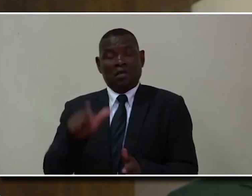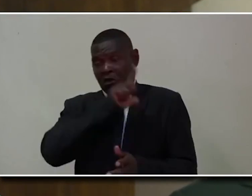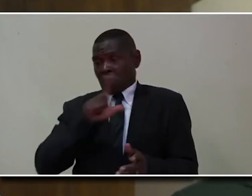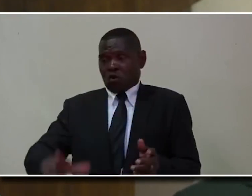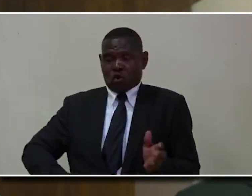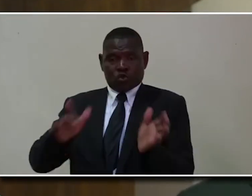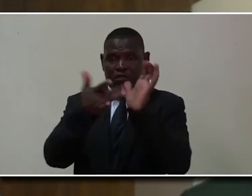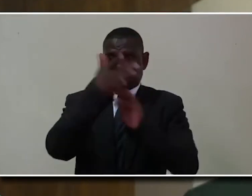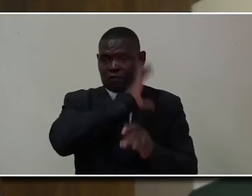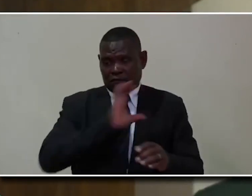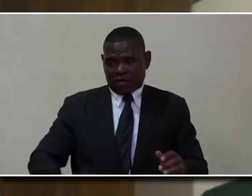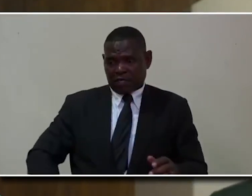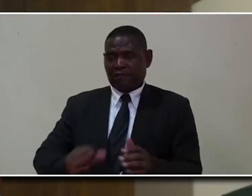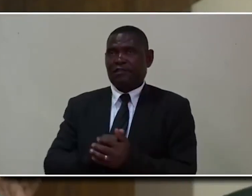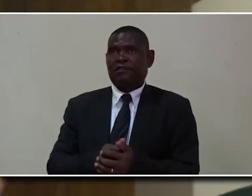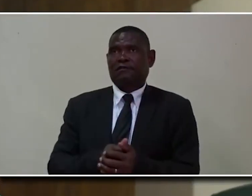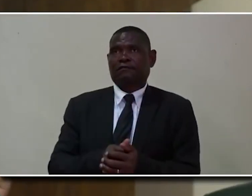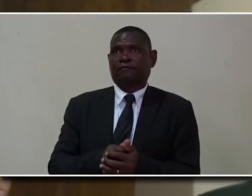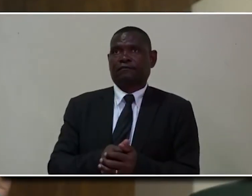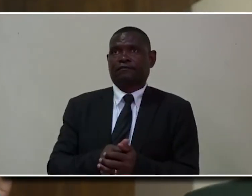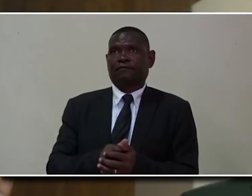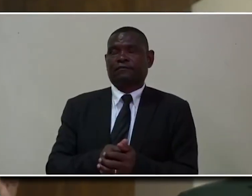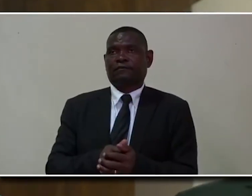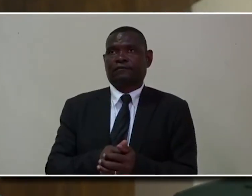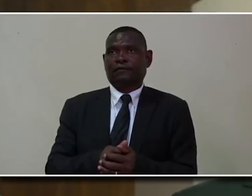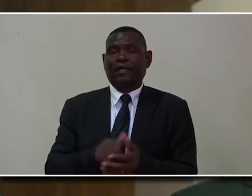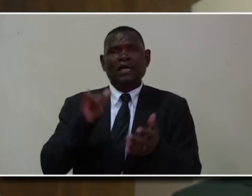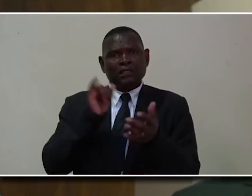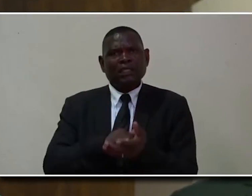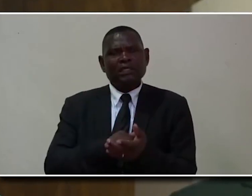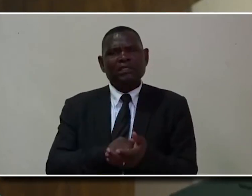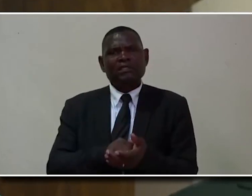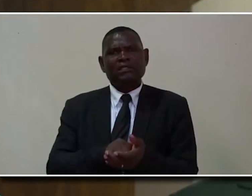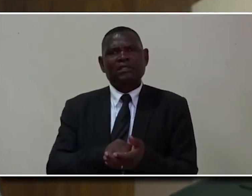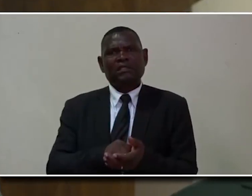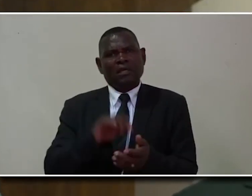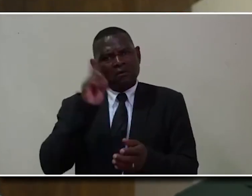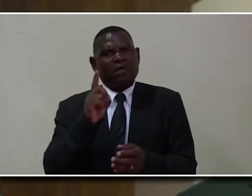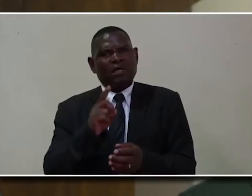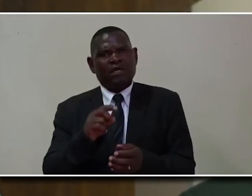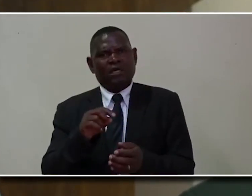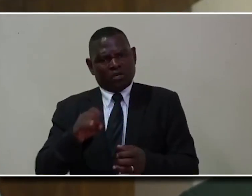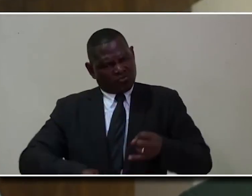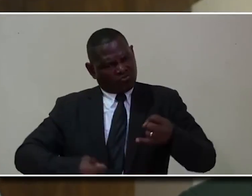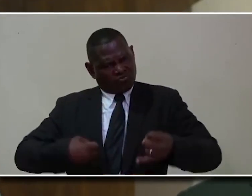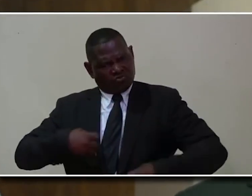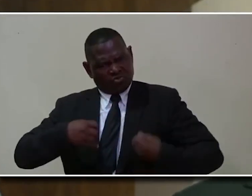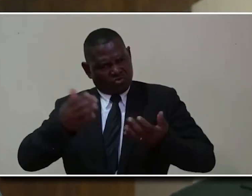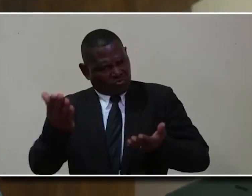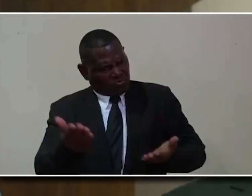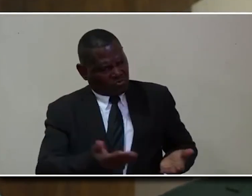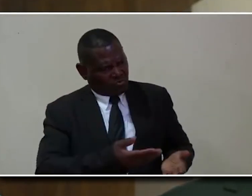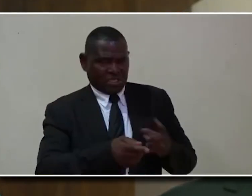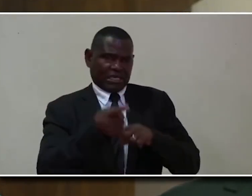Christ. Ambuye Yesu Kristu. And that is a source of joy for you and me. Uko ndikomwe kuchokera chikondwerero kwa iwe ndi ine.